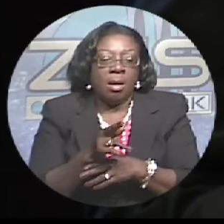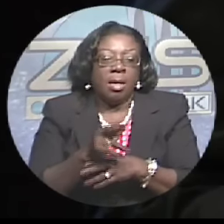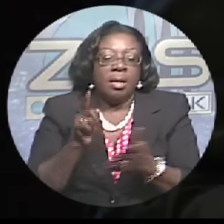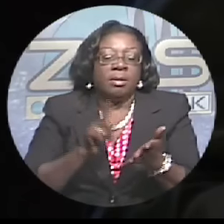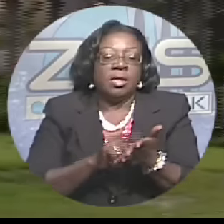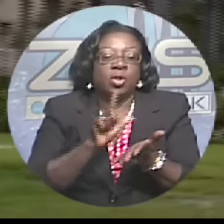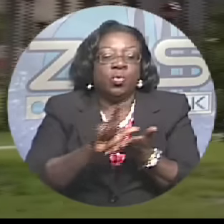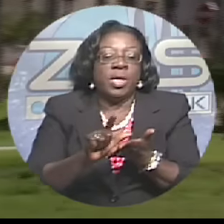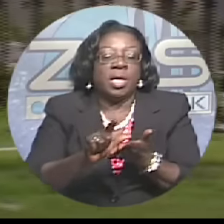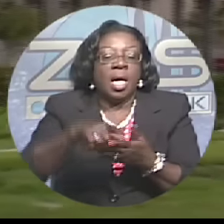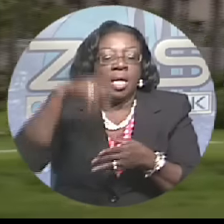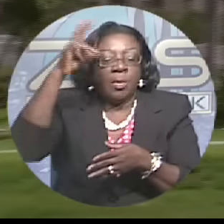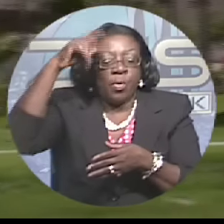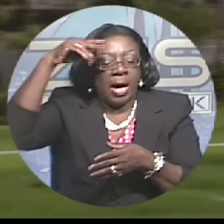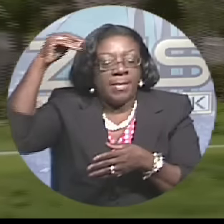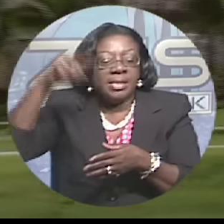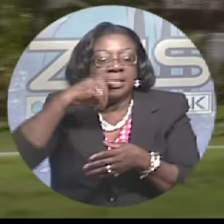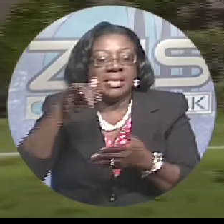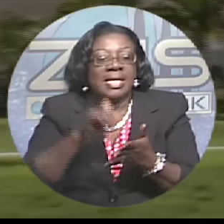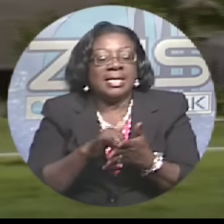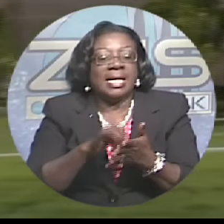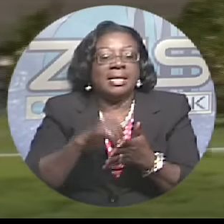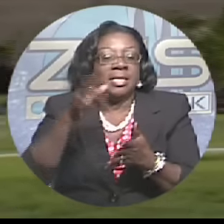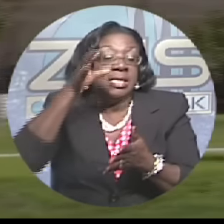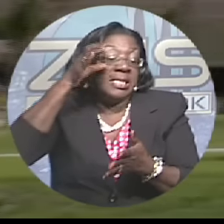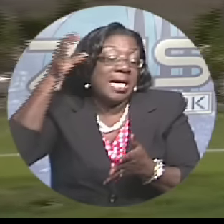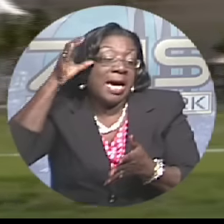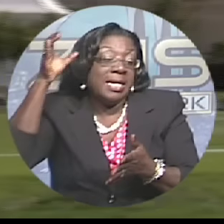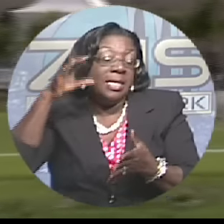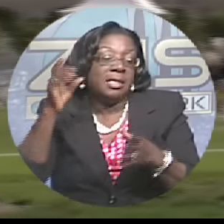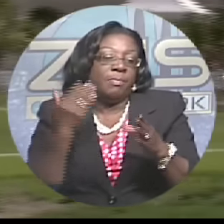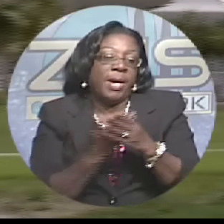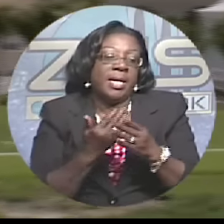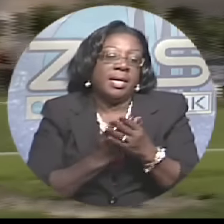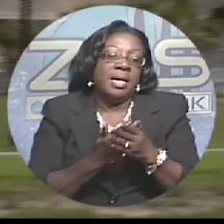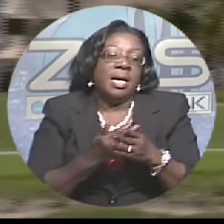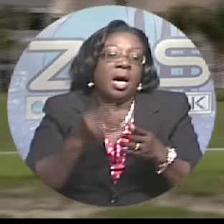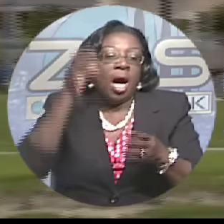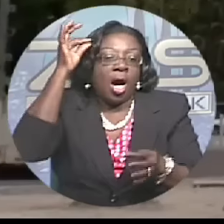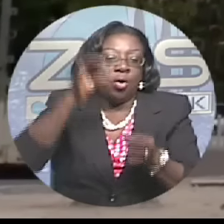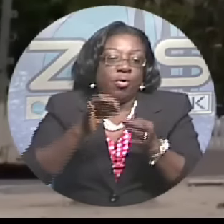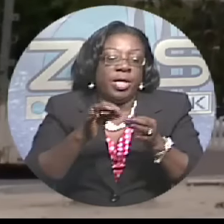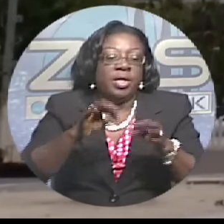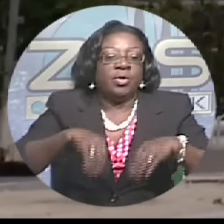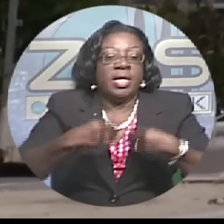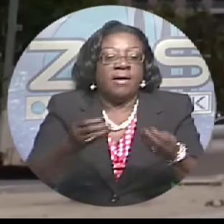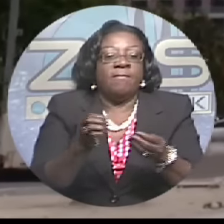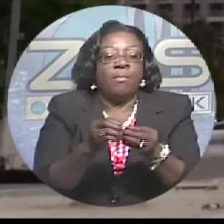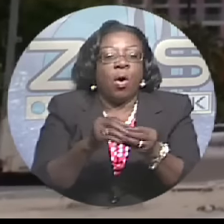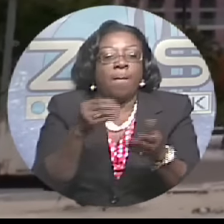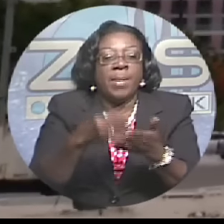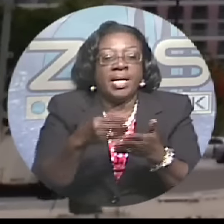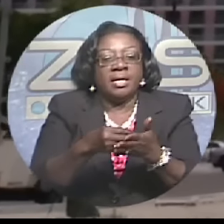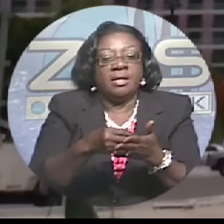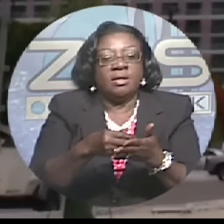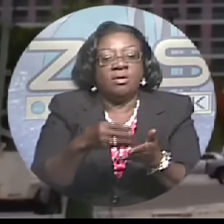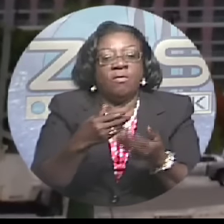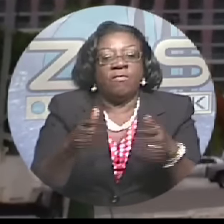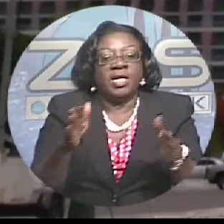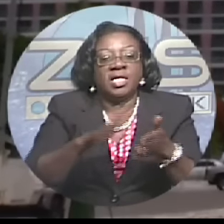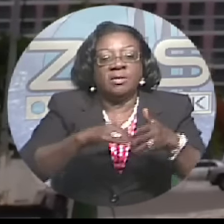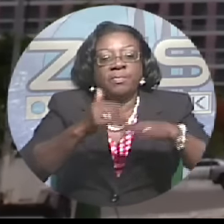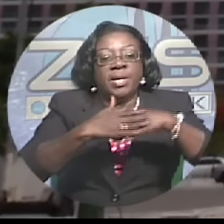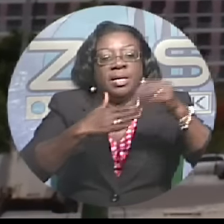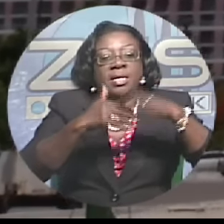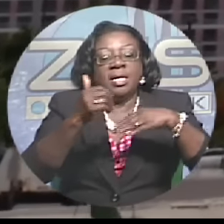Christie announced China Exim Bank's agreement to provide interim funding to complete the resort's construction. Mr. Christie also admitted that he